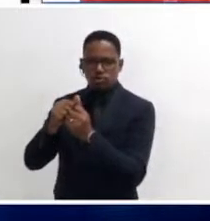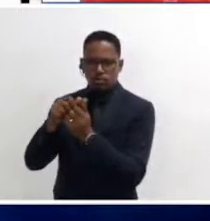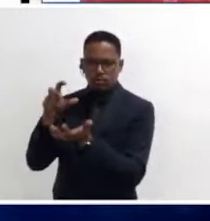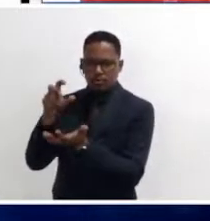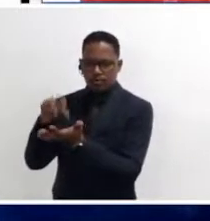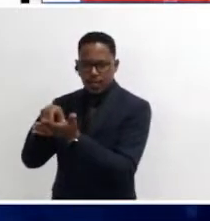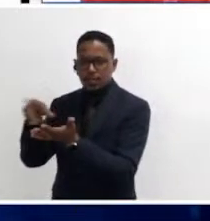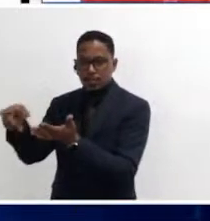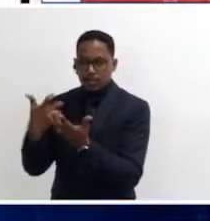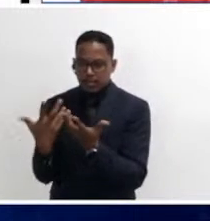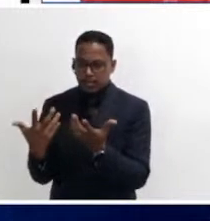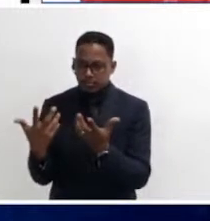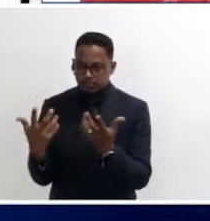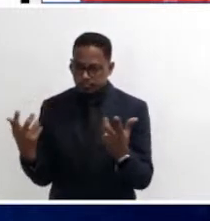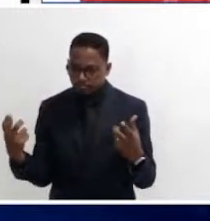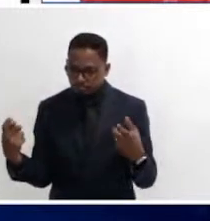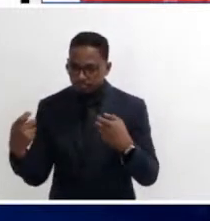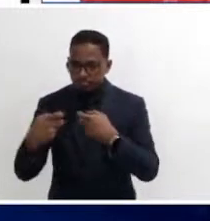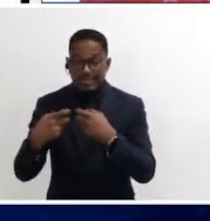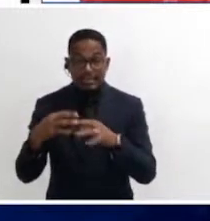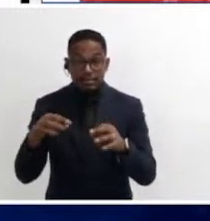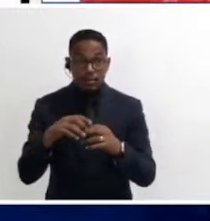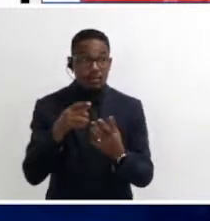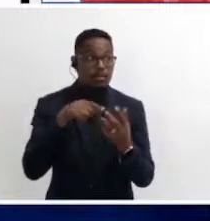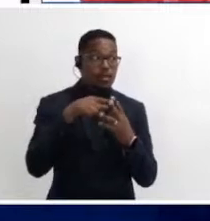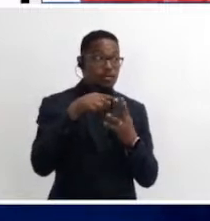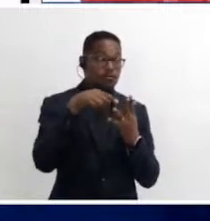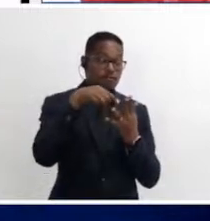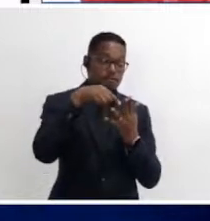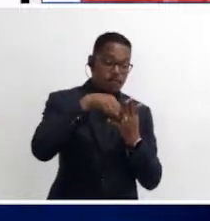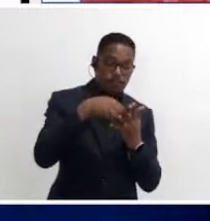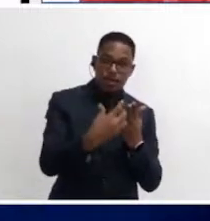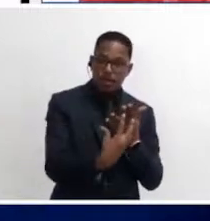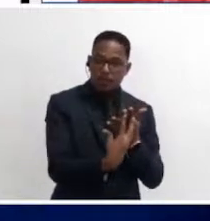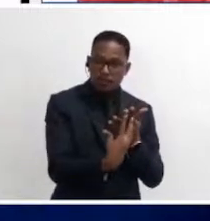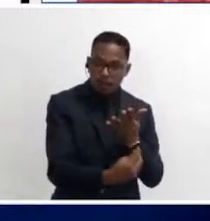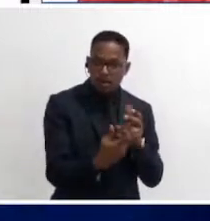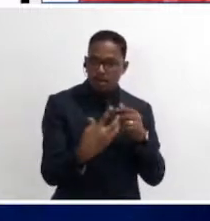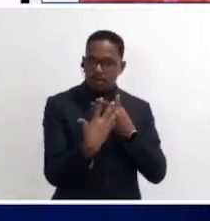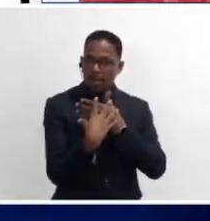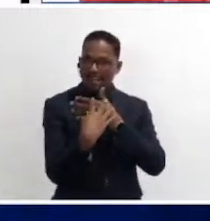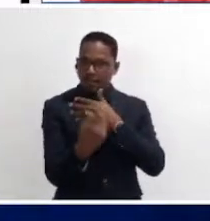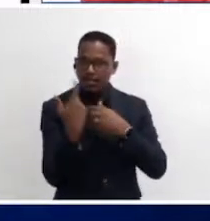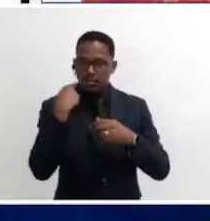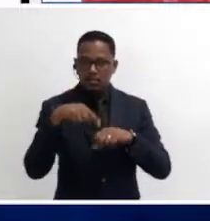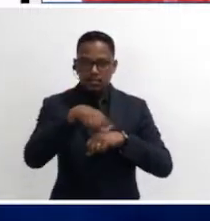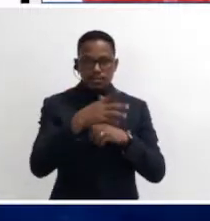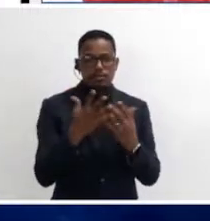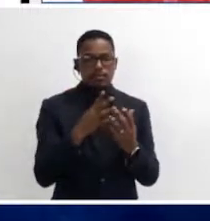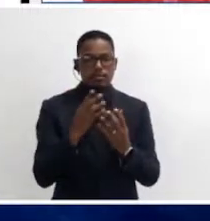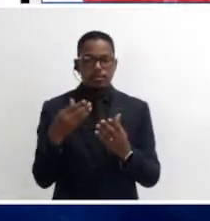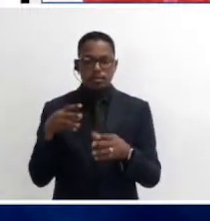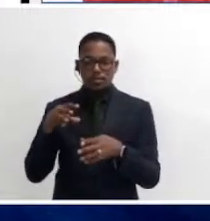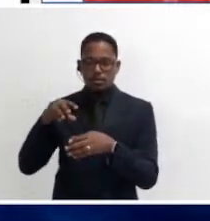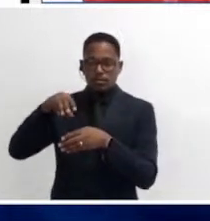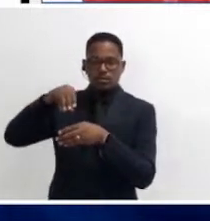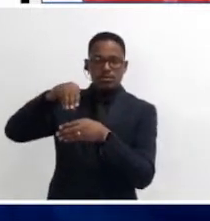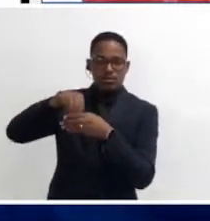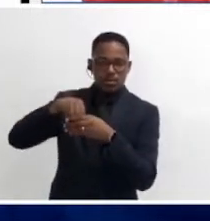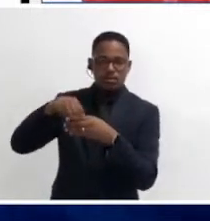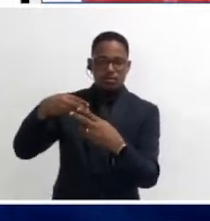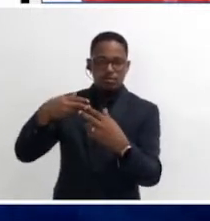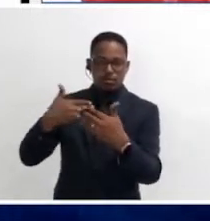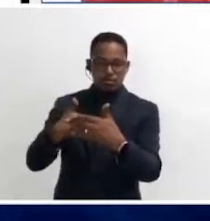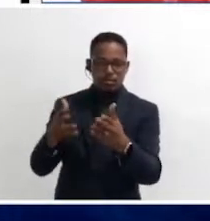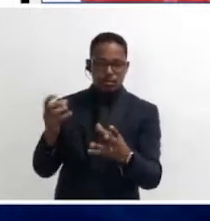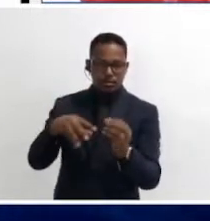of the wafer so that we can connect to them at the package level. And so I'm showing here some images of what those interconnects look